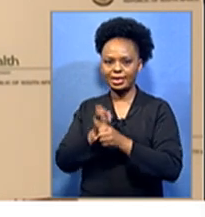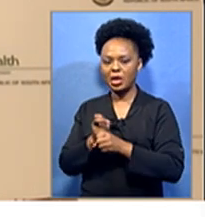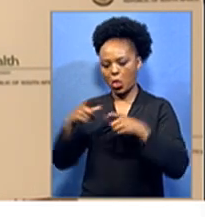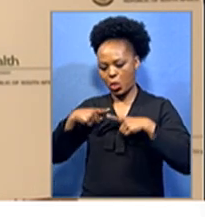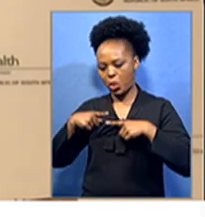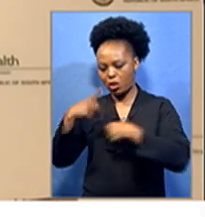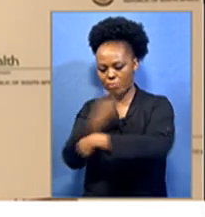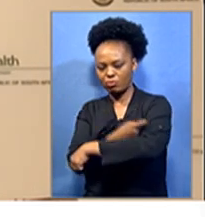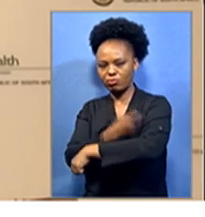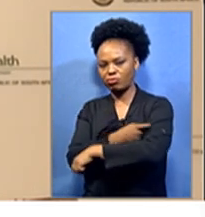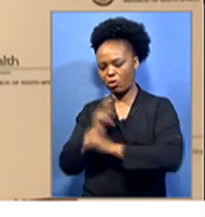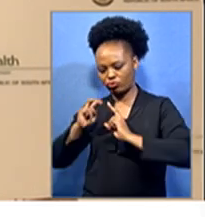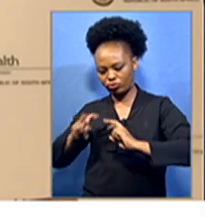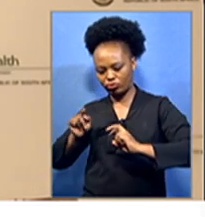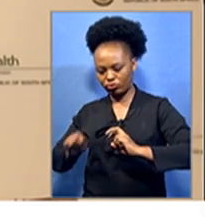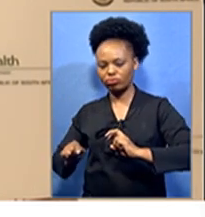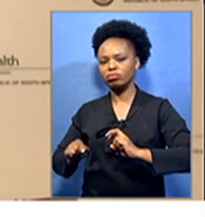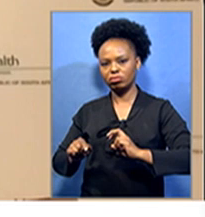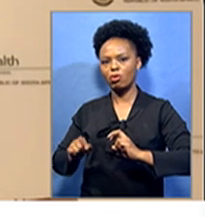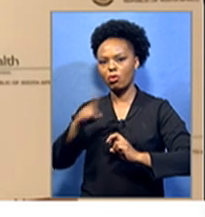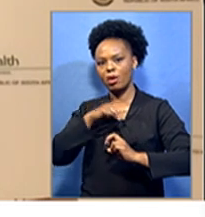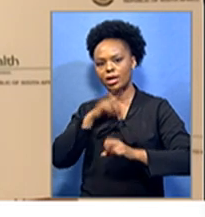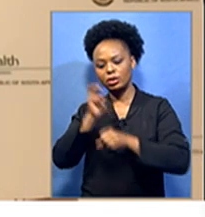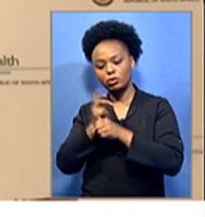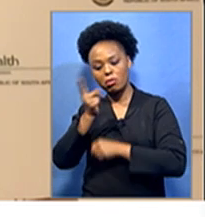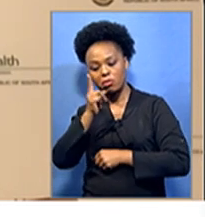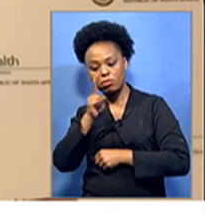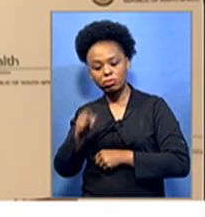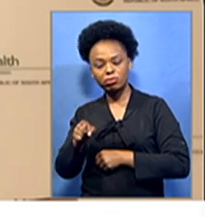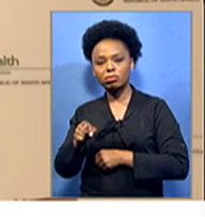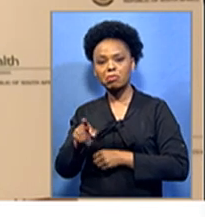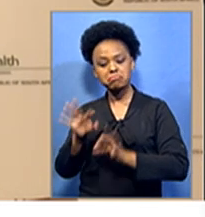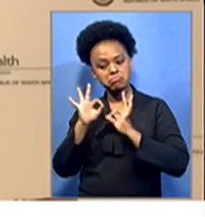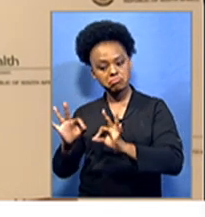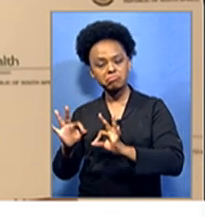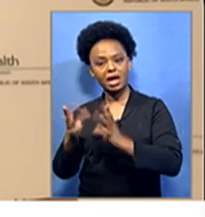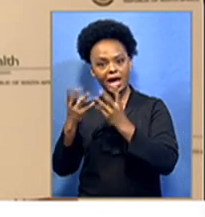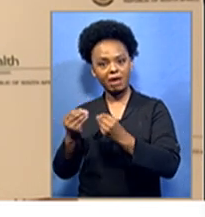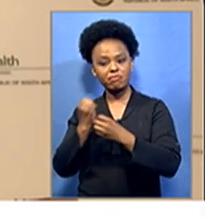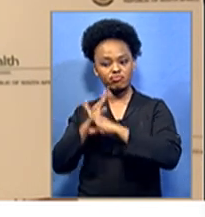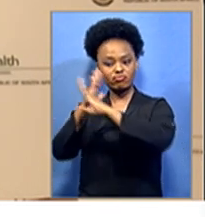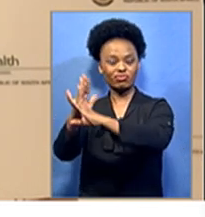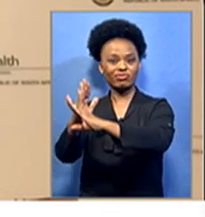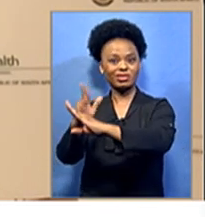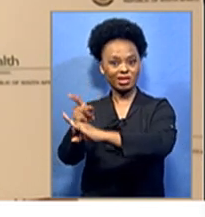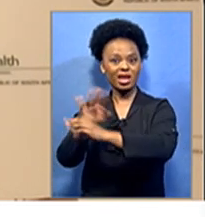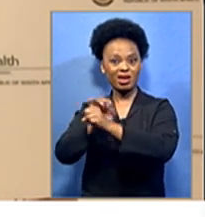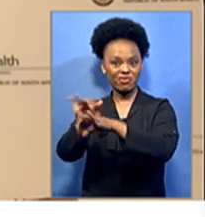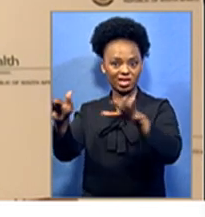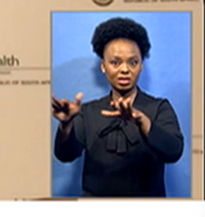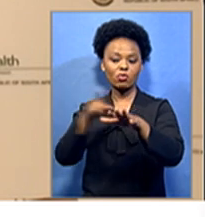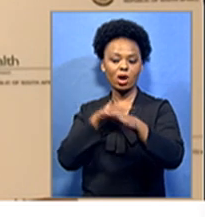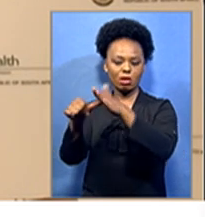an observation, just to be able to see, are we picking up any breakthrough infections? Now, this is important for us so that we